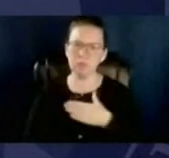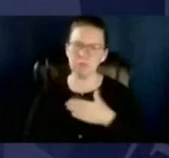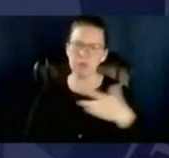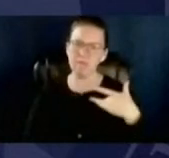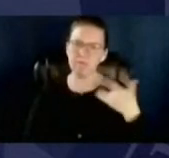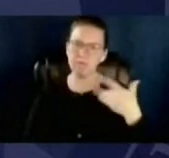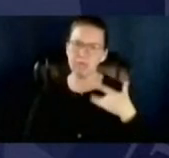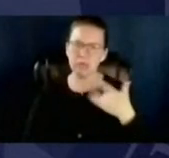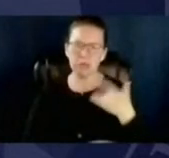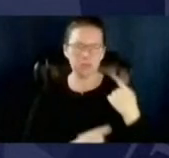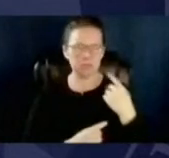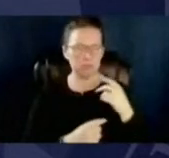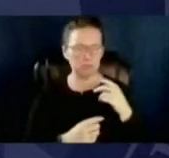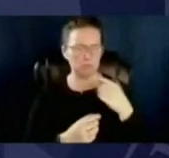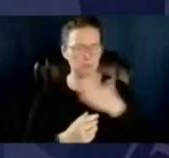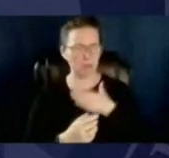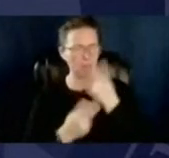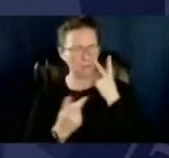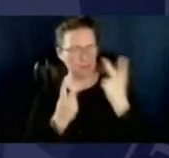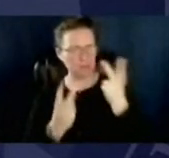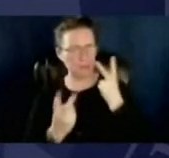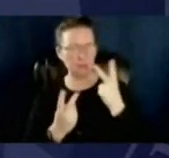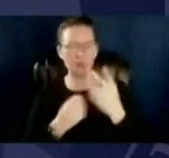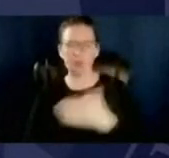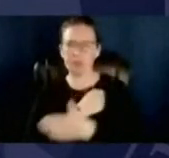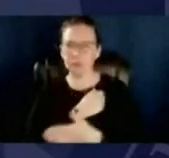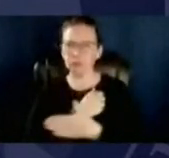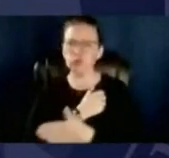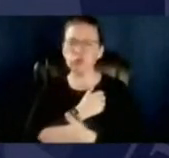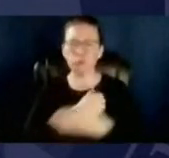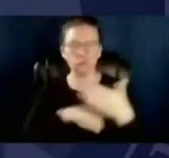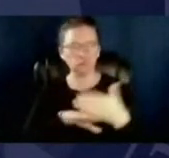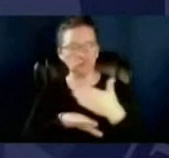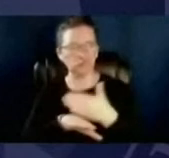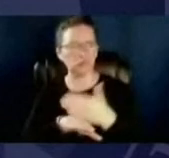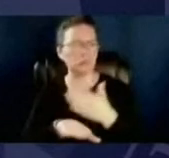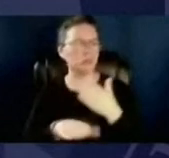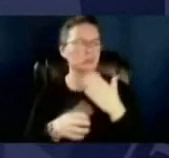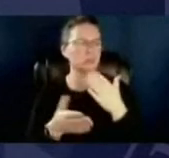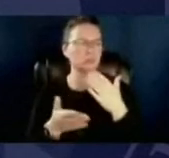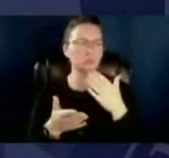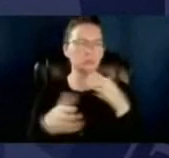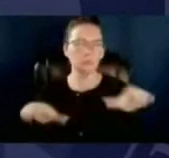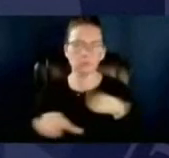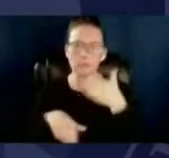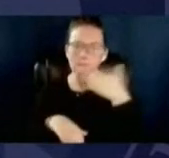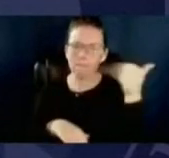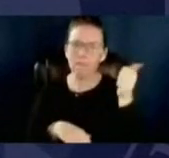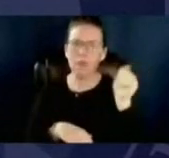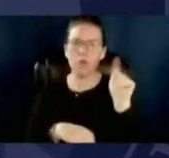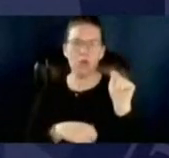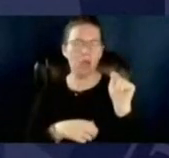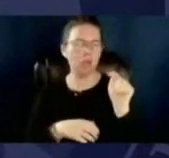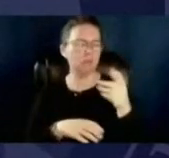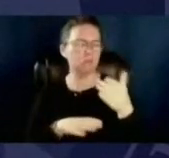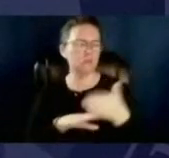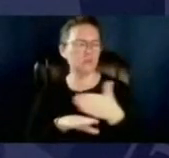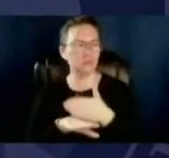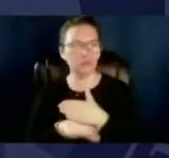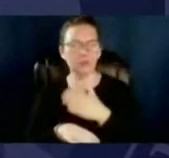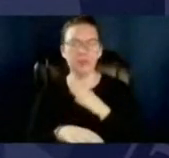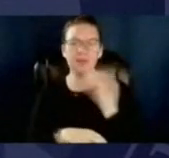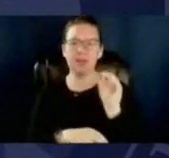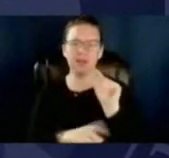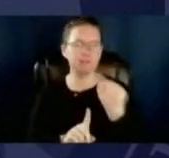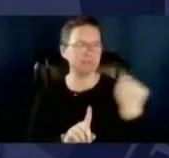have proven resilient. A number of emerging market at lower income countries continue